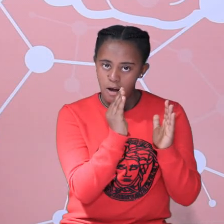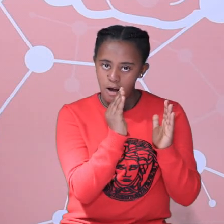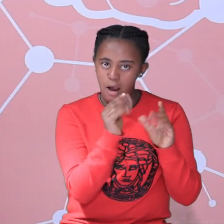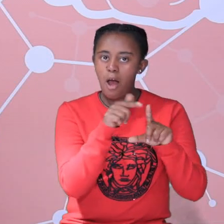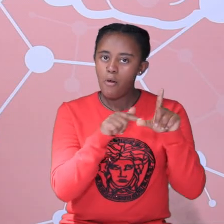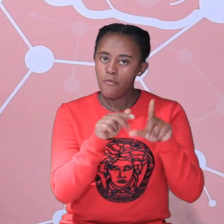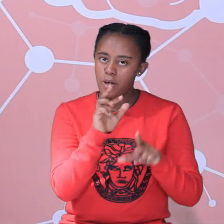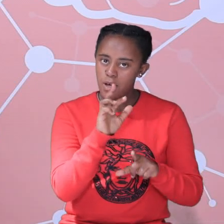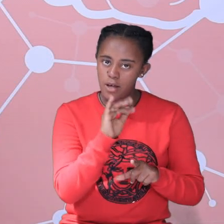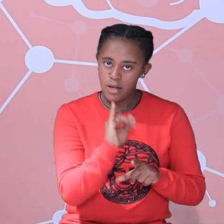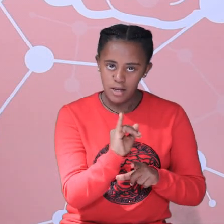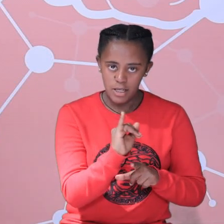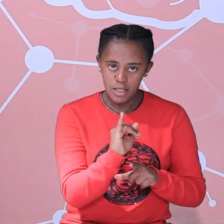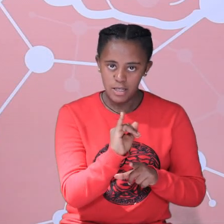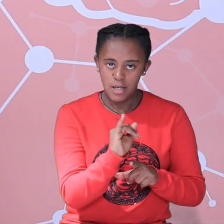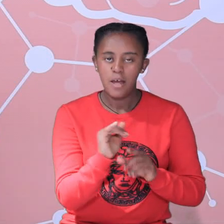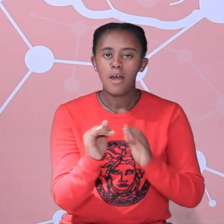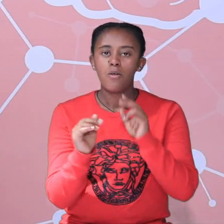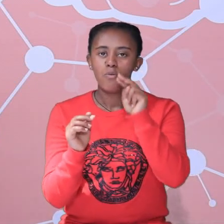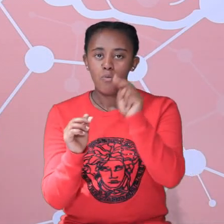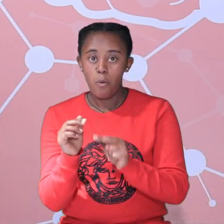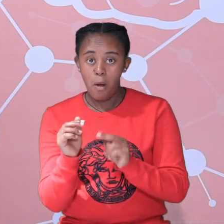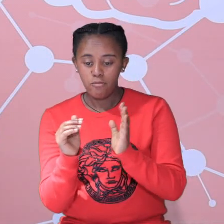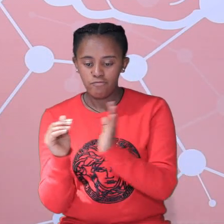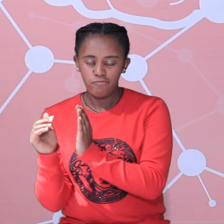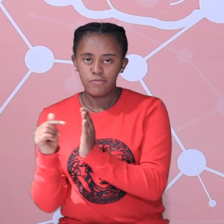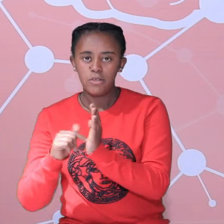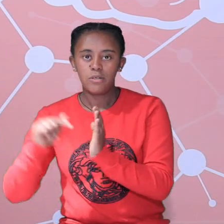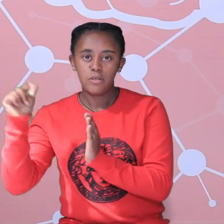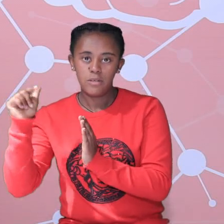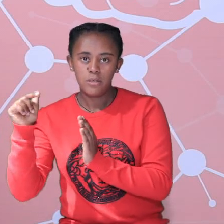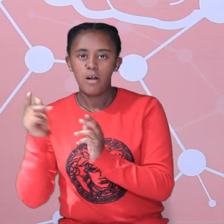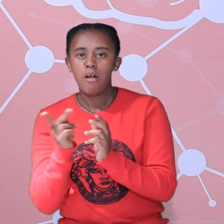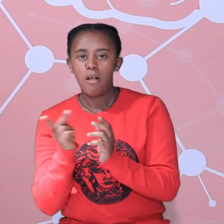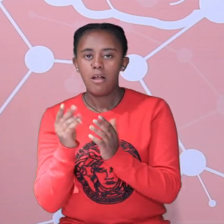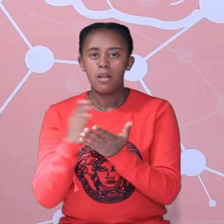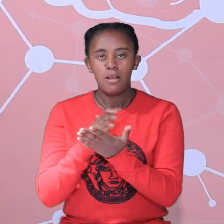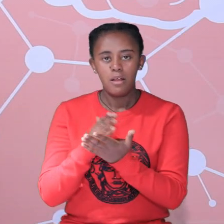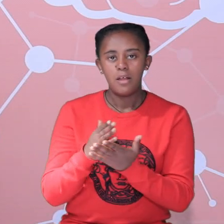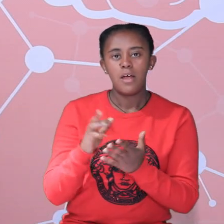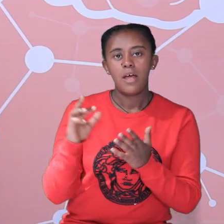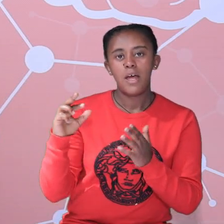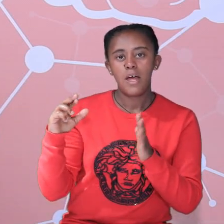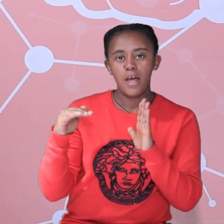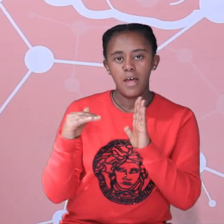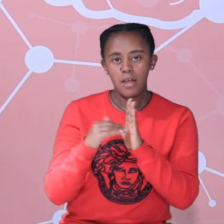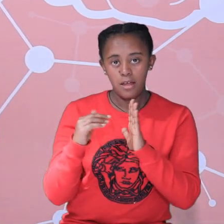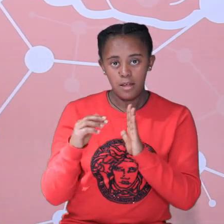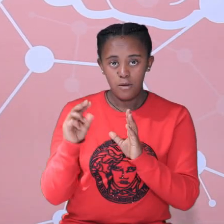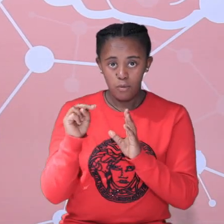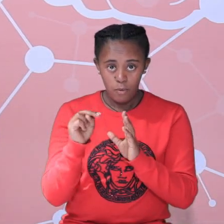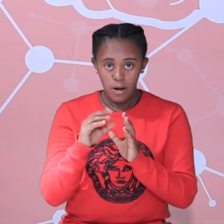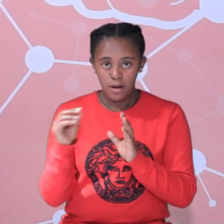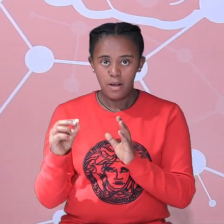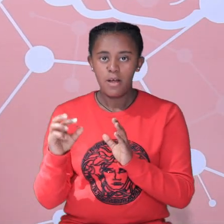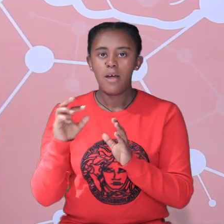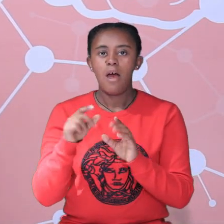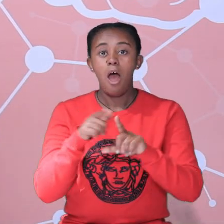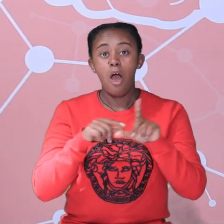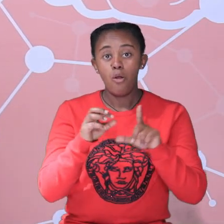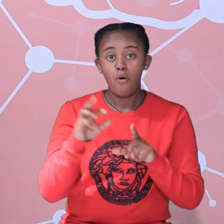reflection. Angle of reflection. So the angle between incident ray